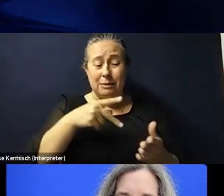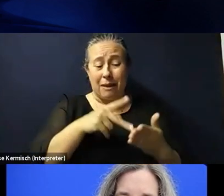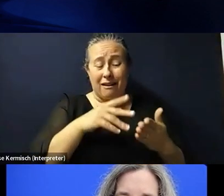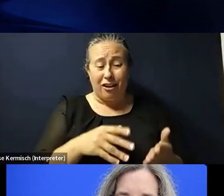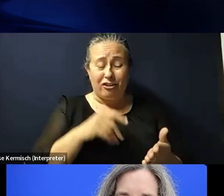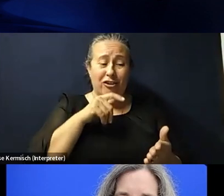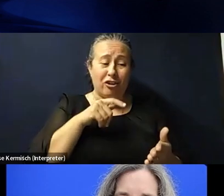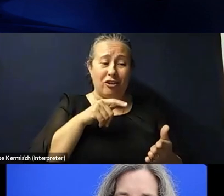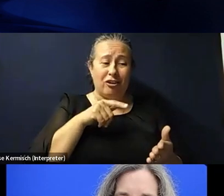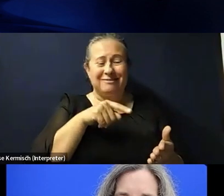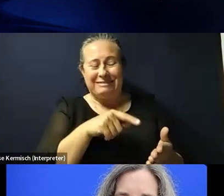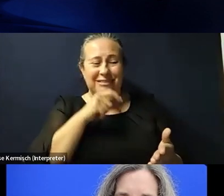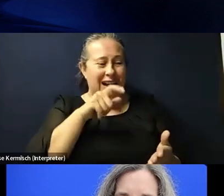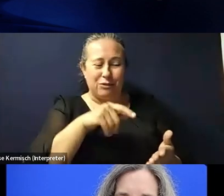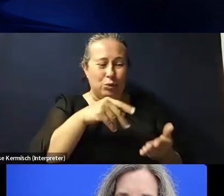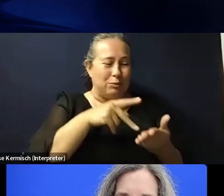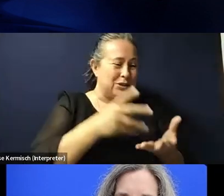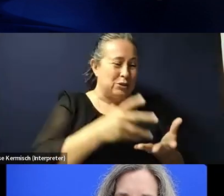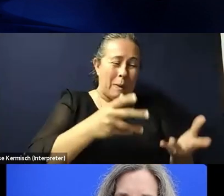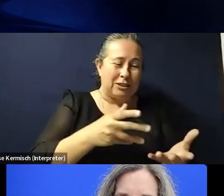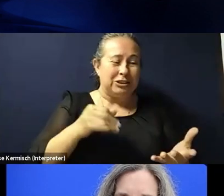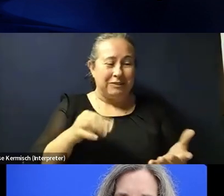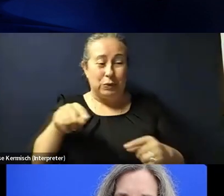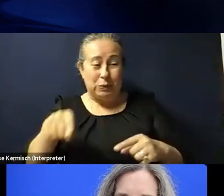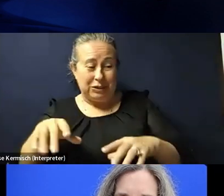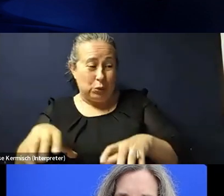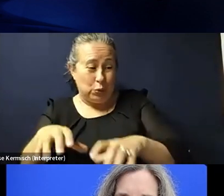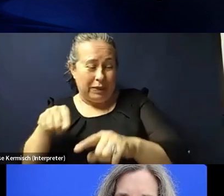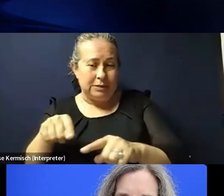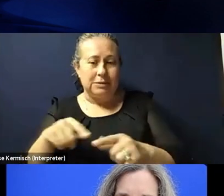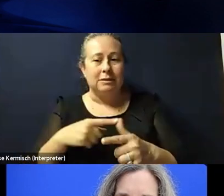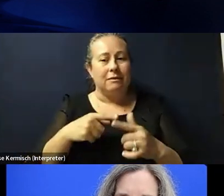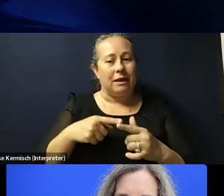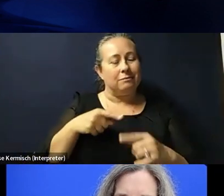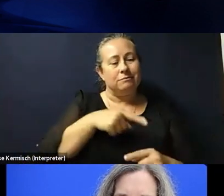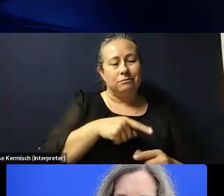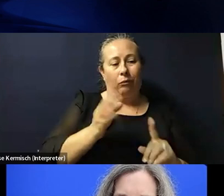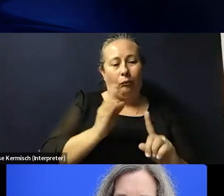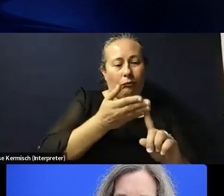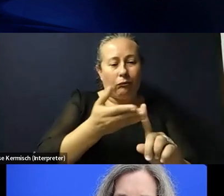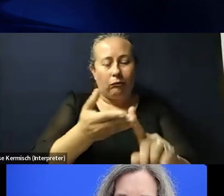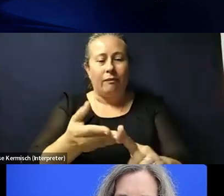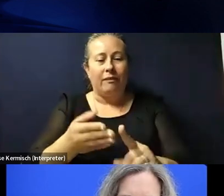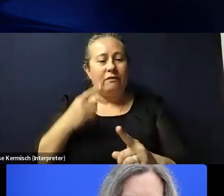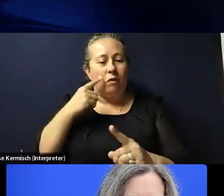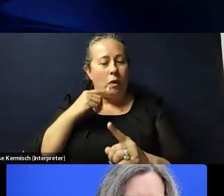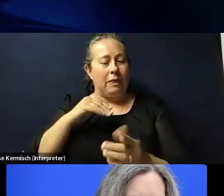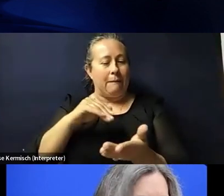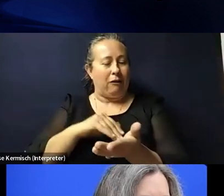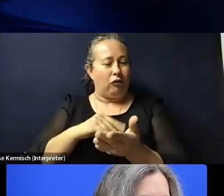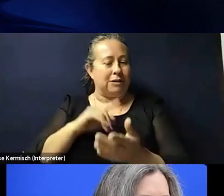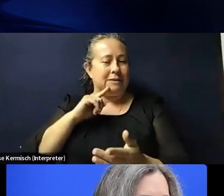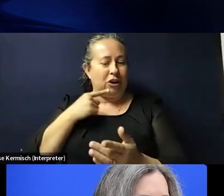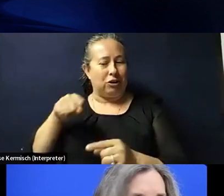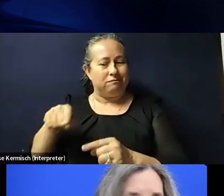education. He presented it as part of the necessity for medical surveillance at deaf school. So for